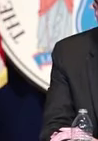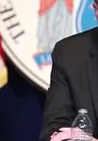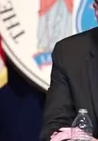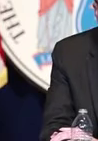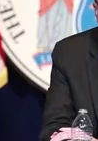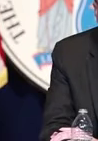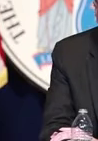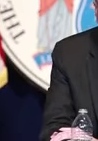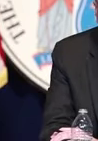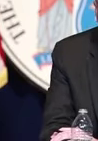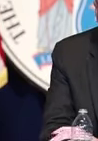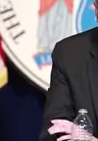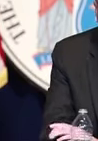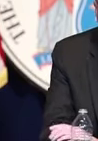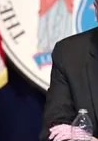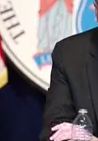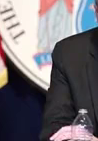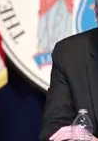of